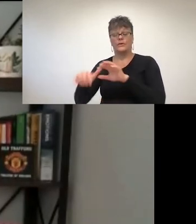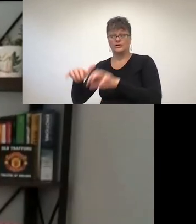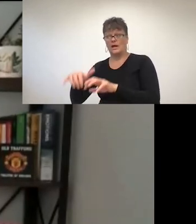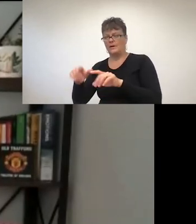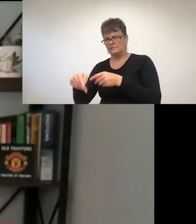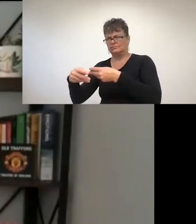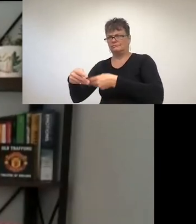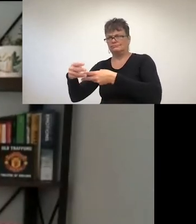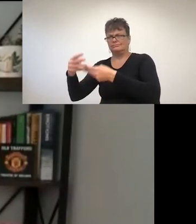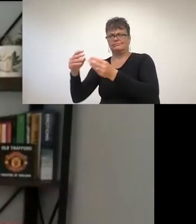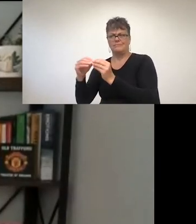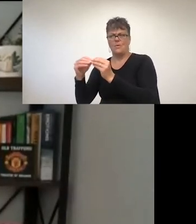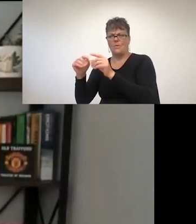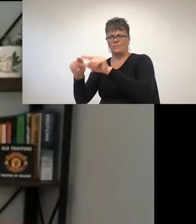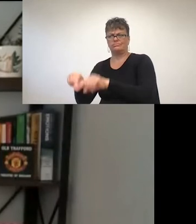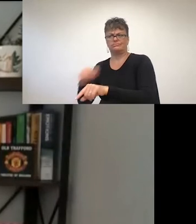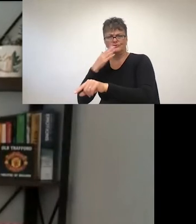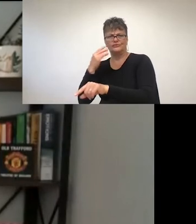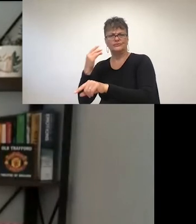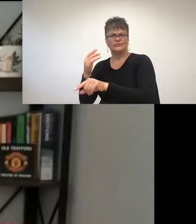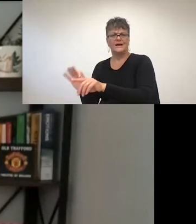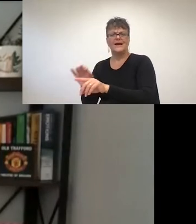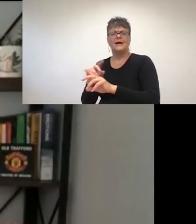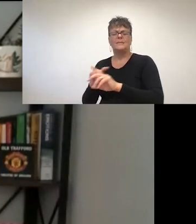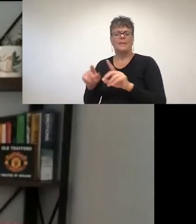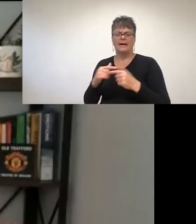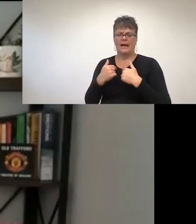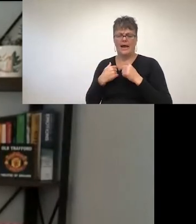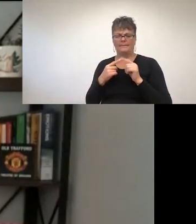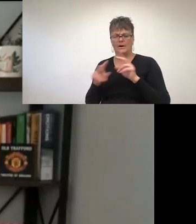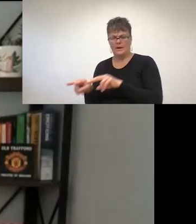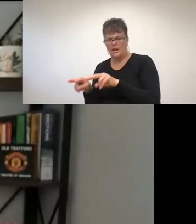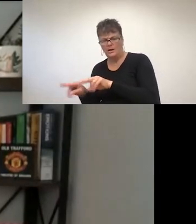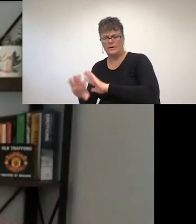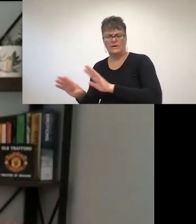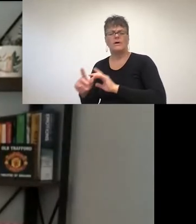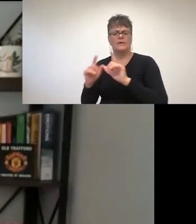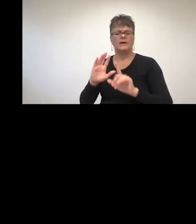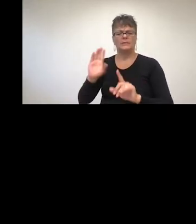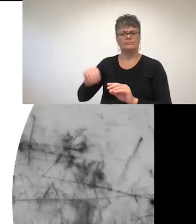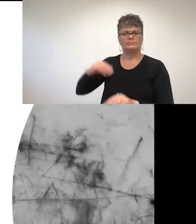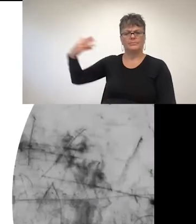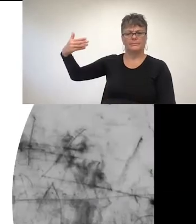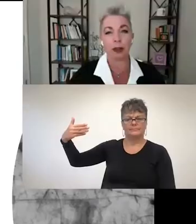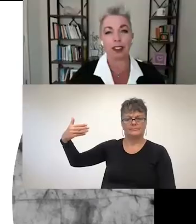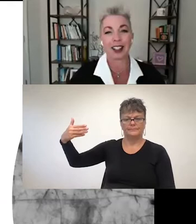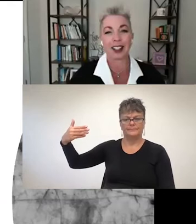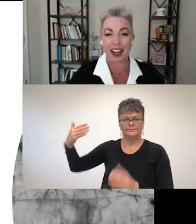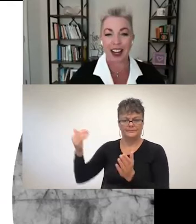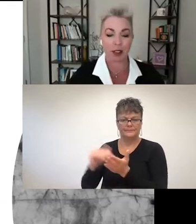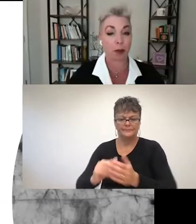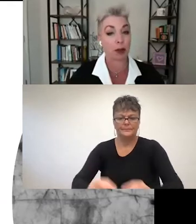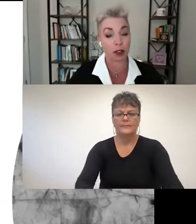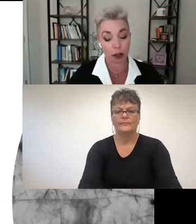Again, I encourage you all to continue in that way. I'm gonna bring the slides back up. because I want to make sure that we have time to look